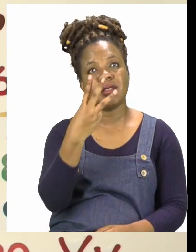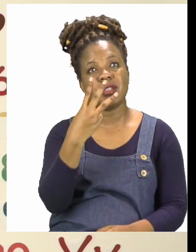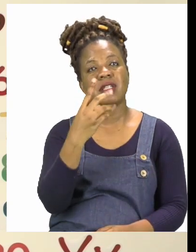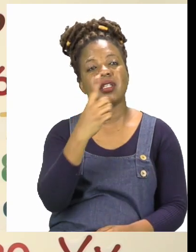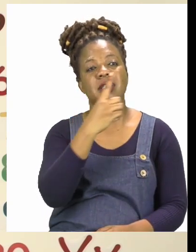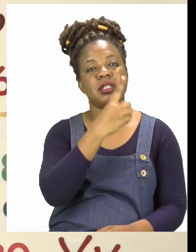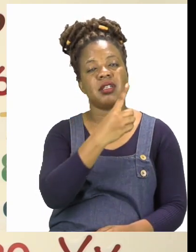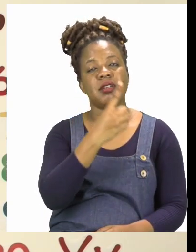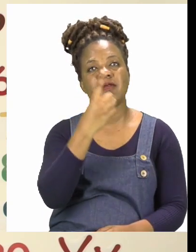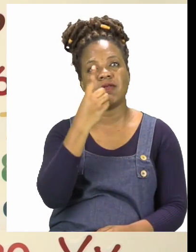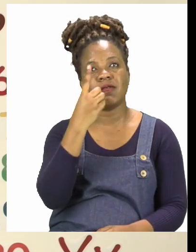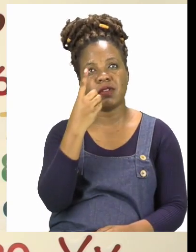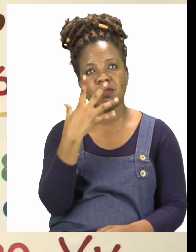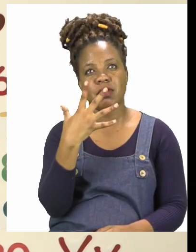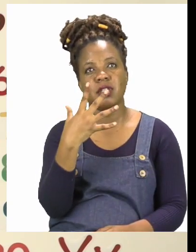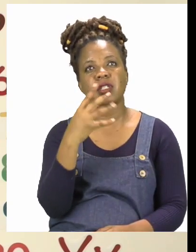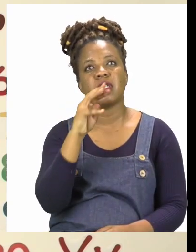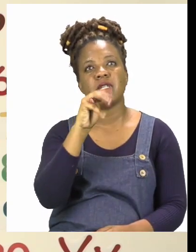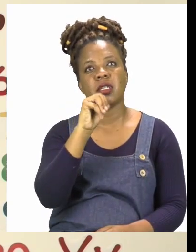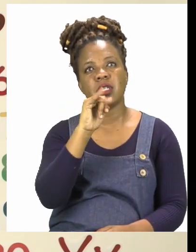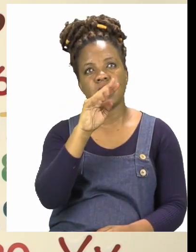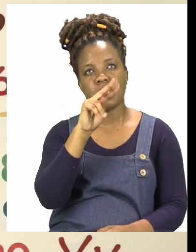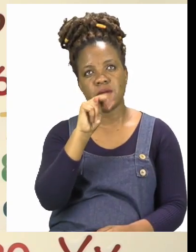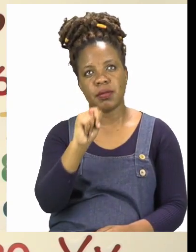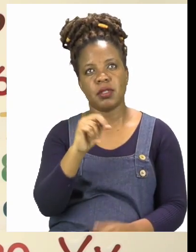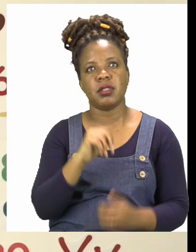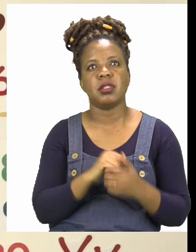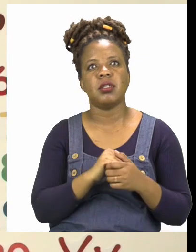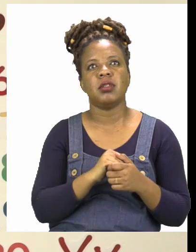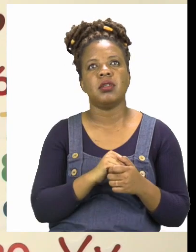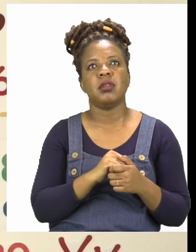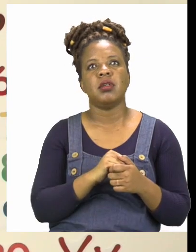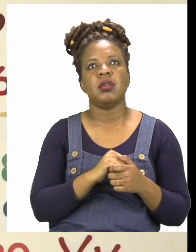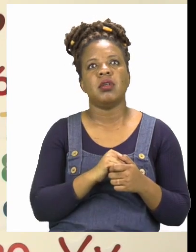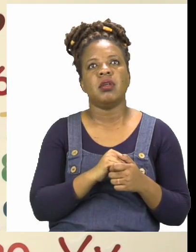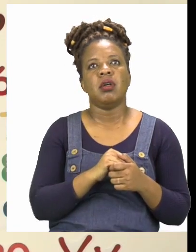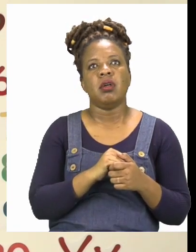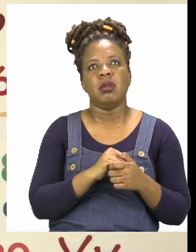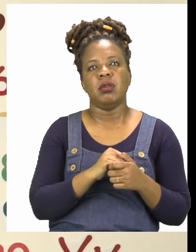And then we have 20 minutes at 4.